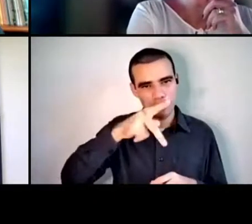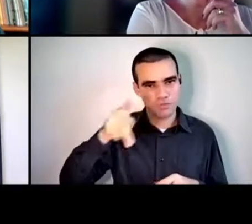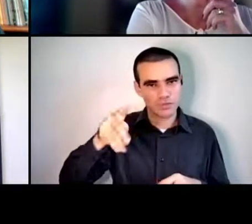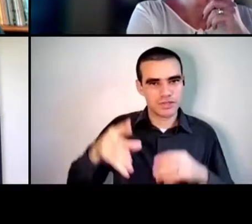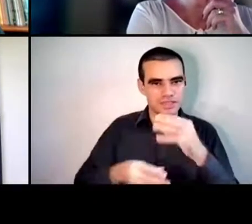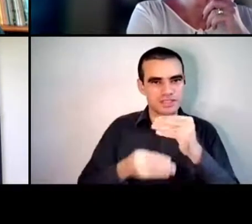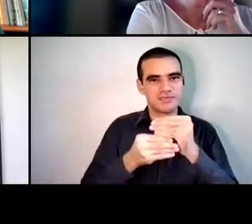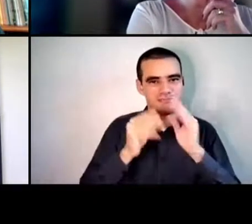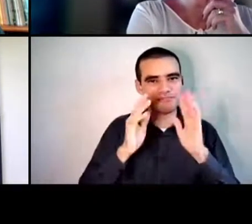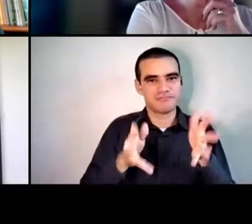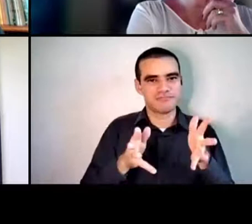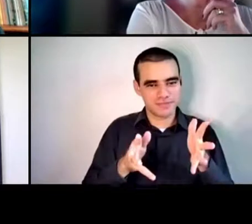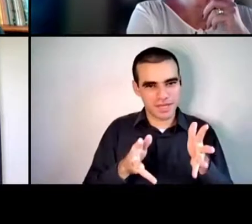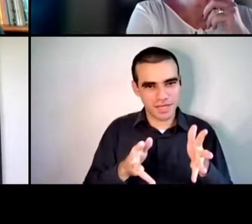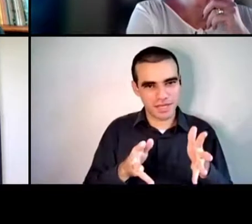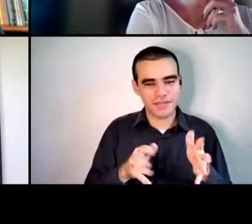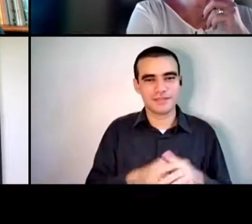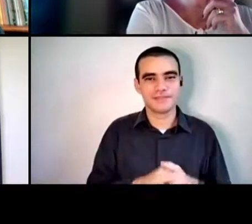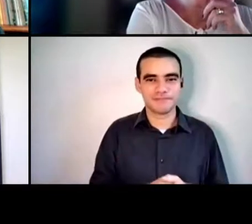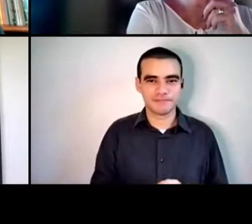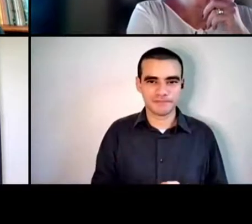put by Professor Maria Olivia